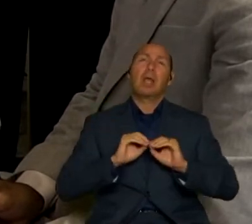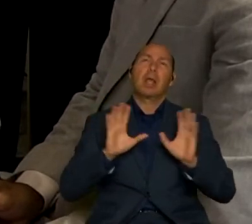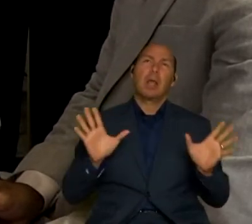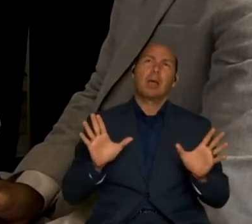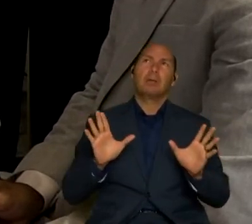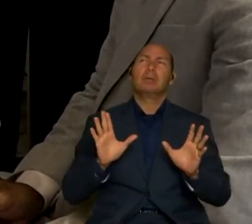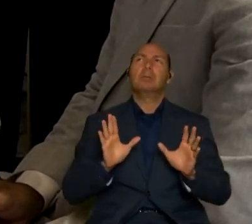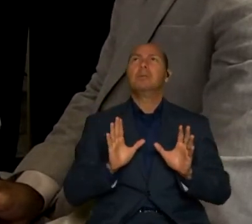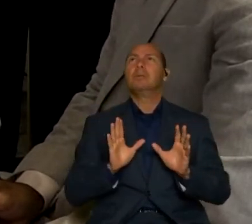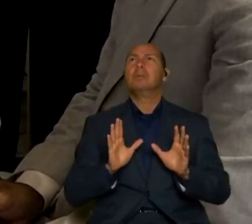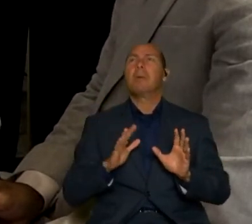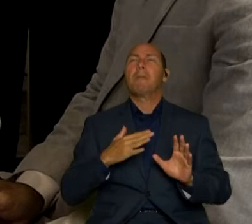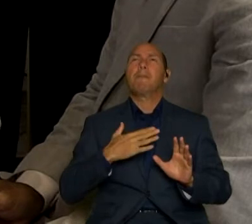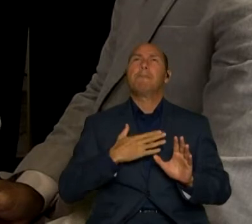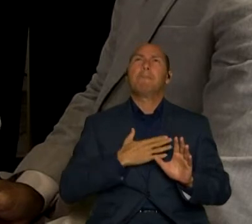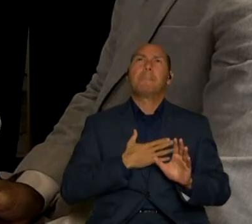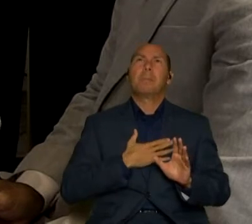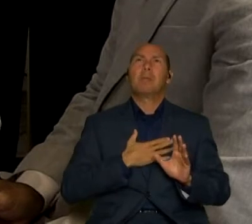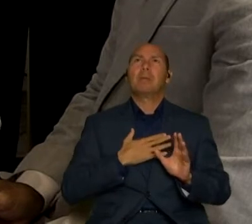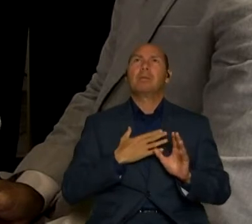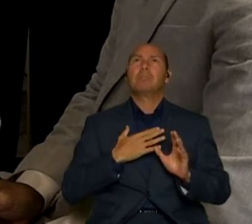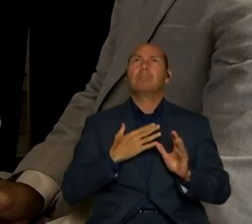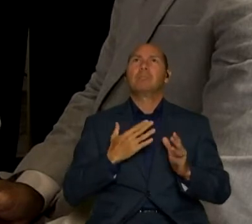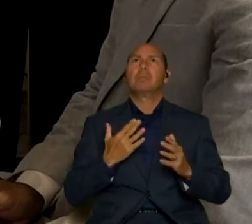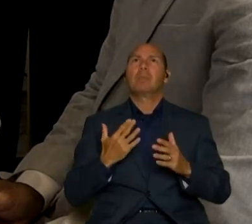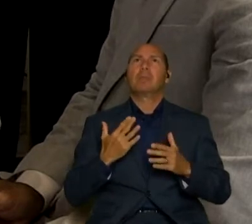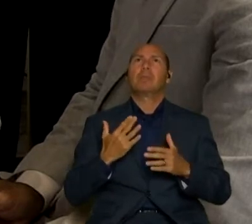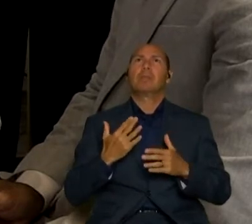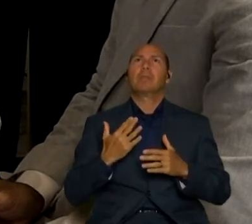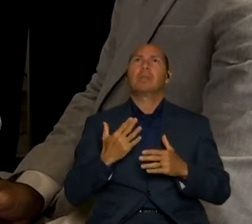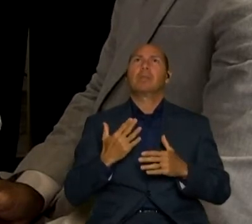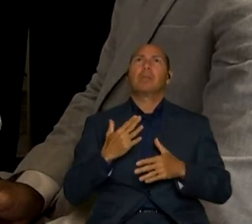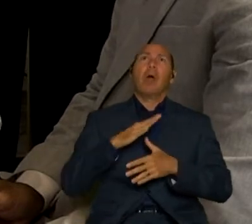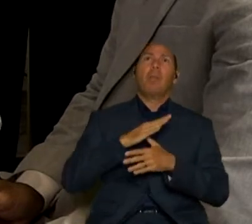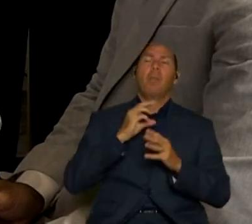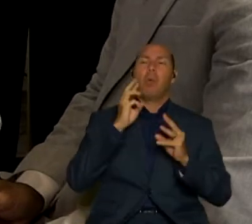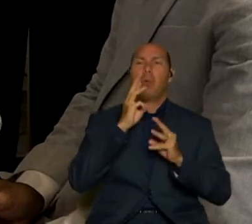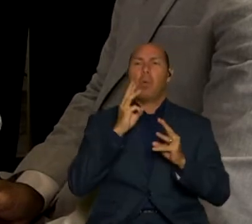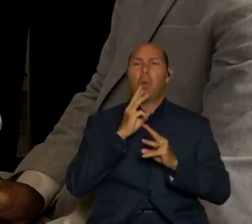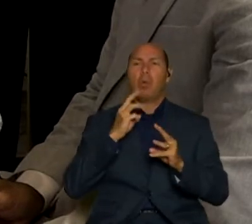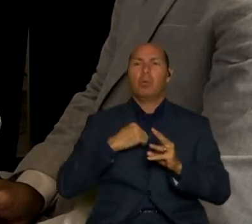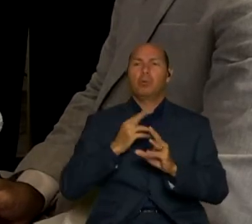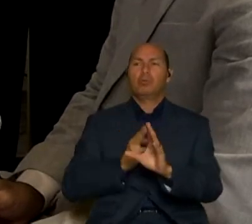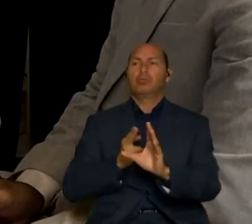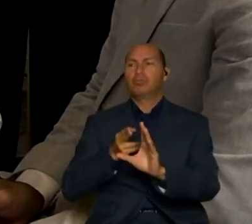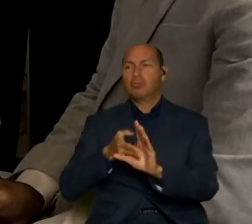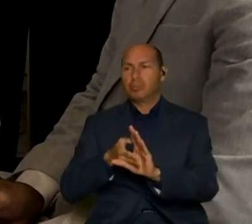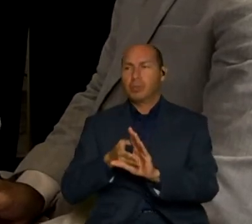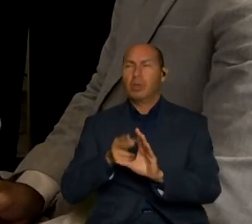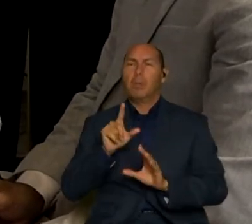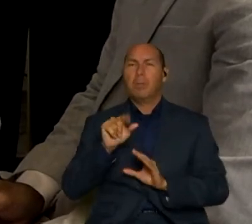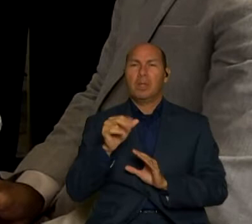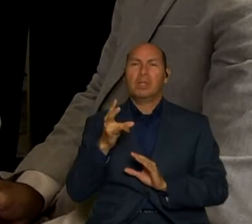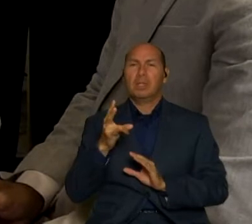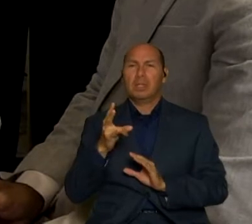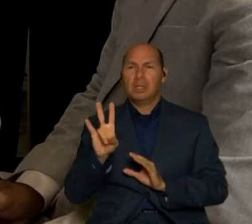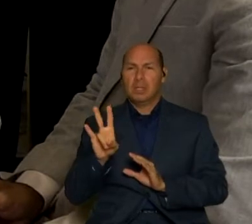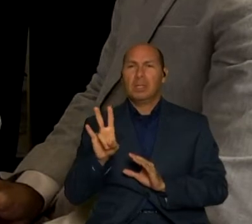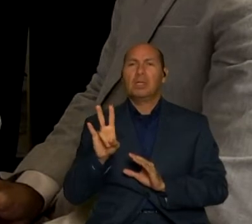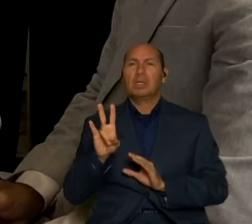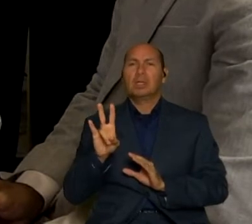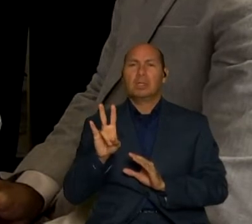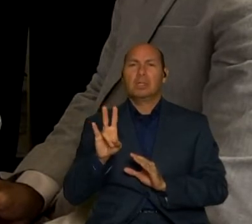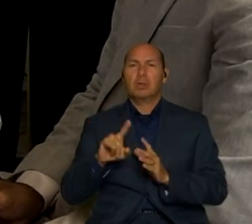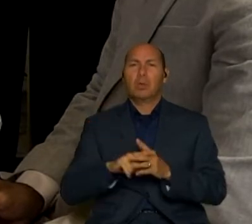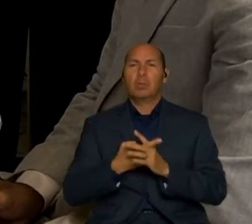my main concern since the beginning in 2017, when I joined the Department of Treasury, is how we are going to be